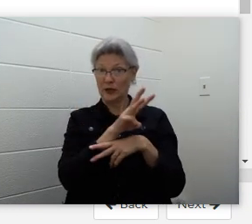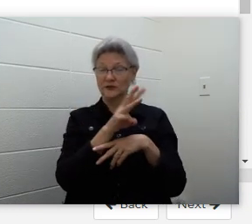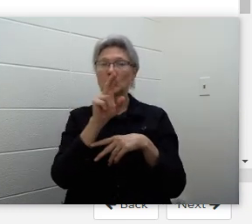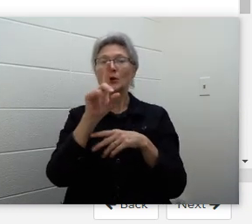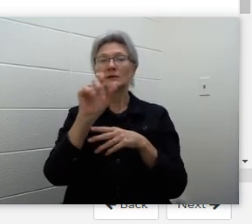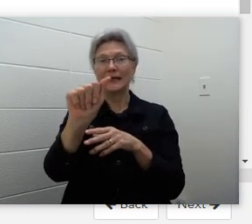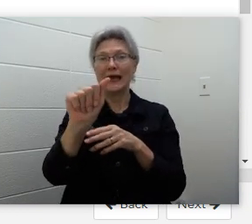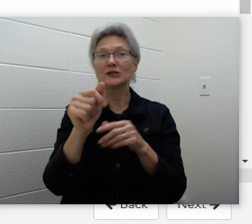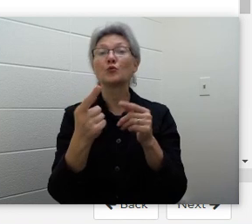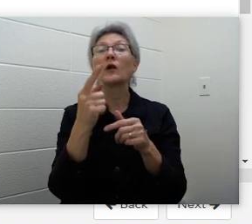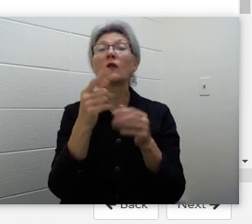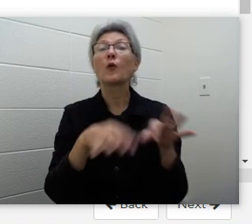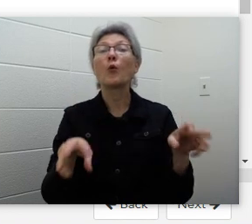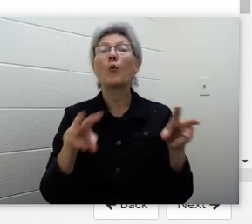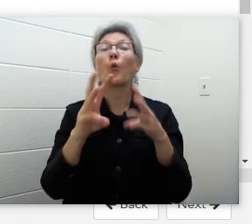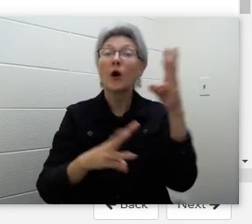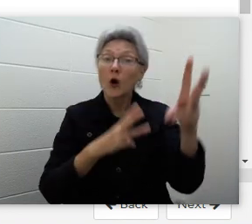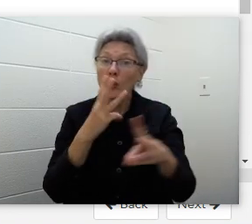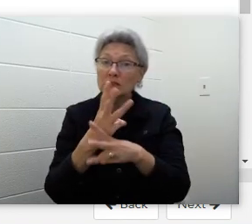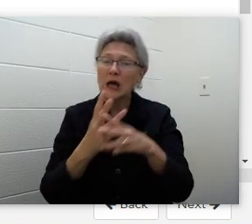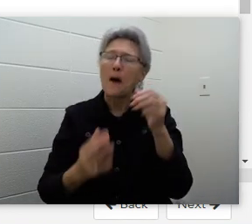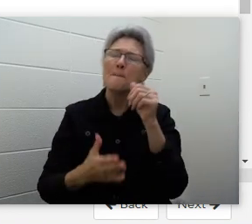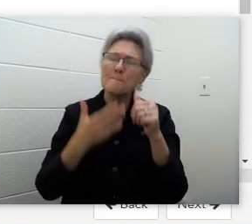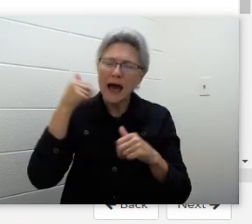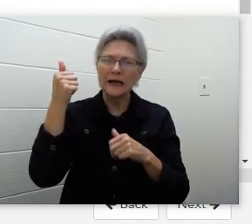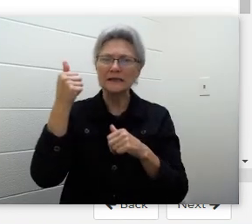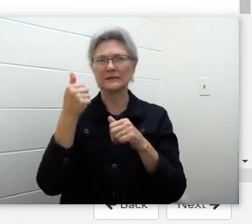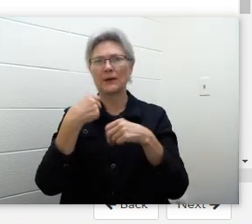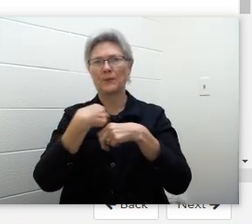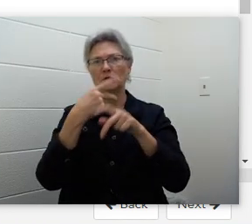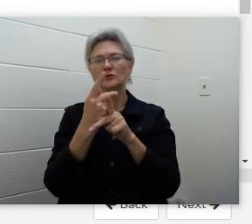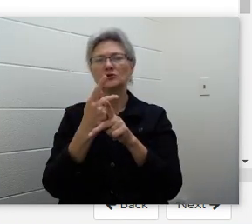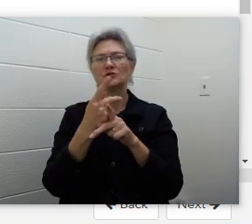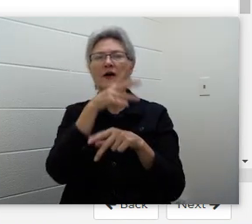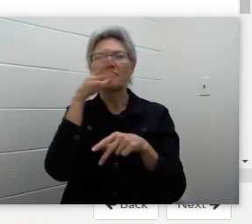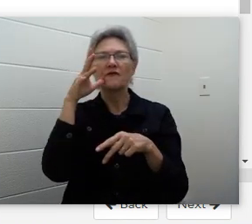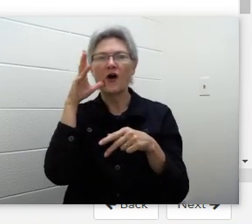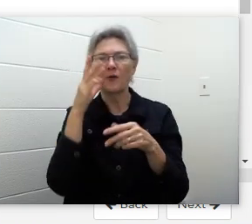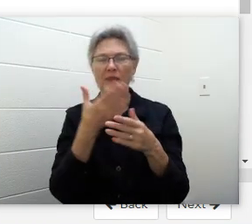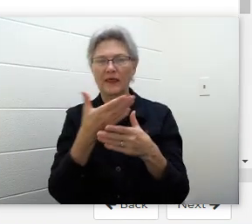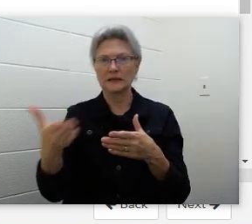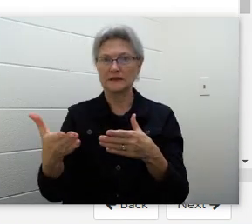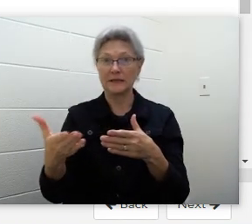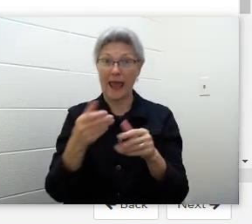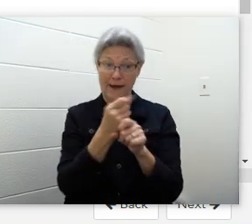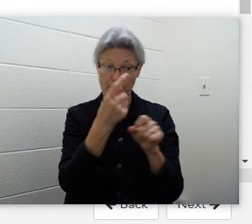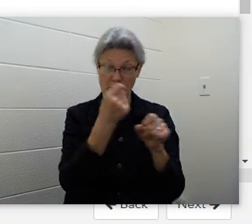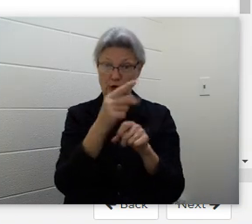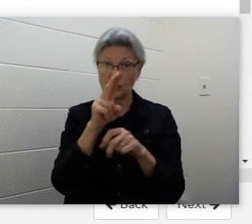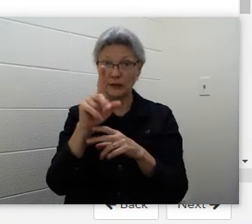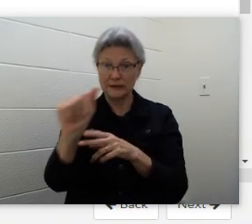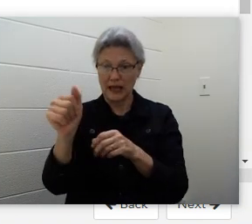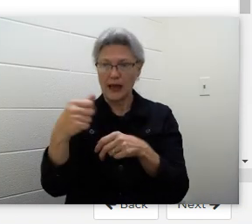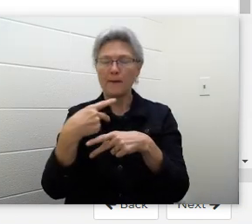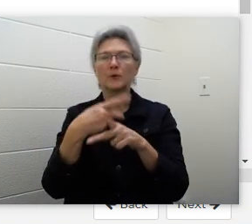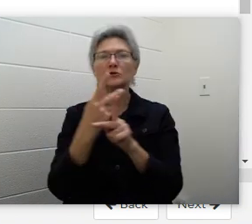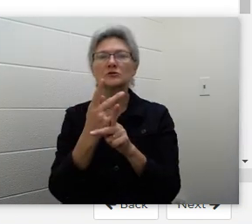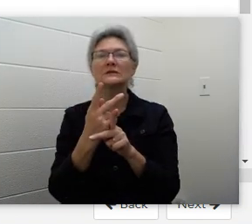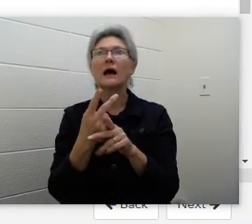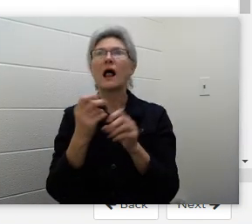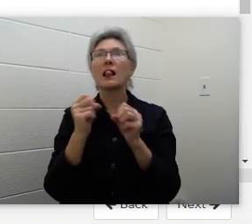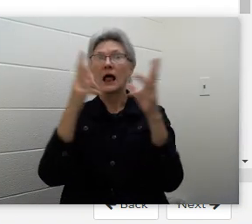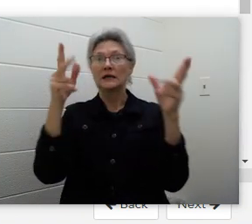United States is one of the world's leading producers of farm products. For example, each year the United States produces an enormous